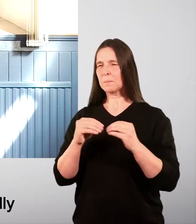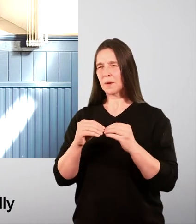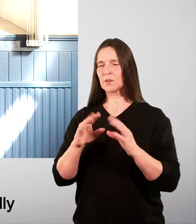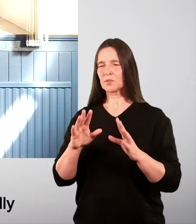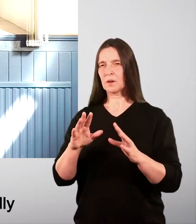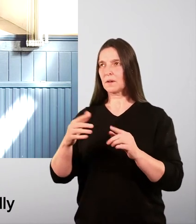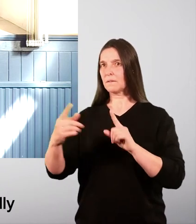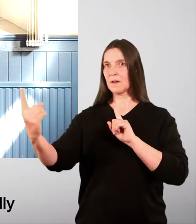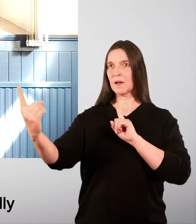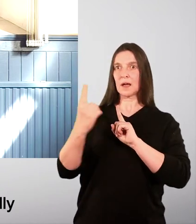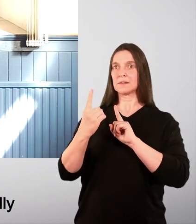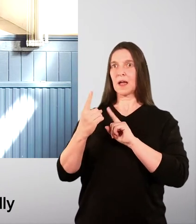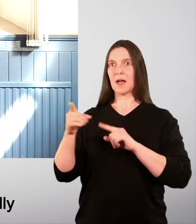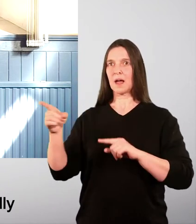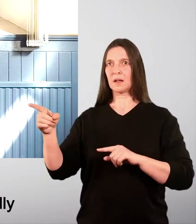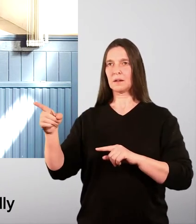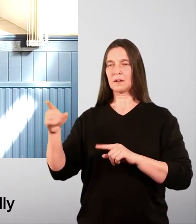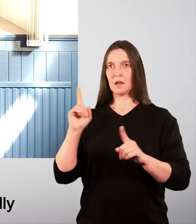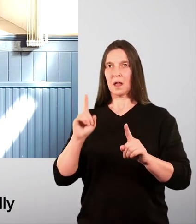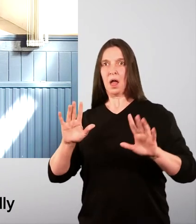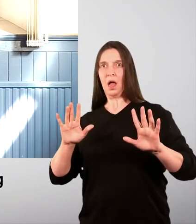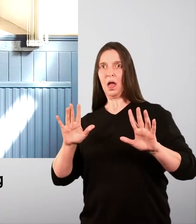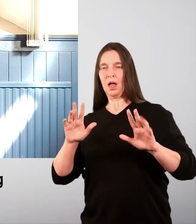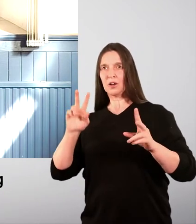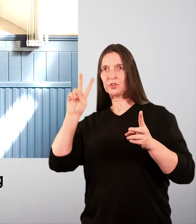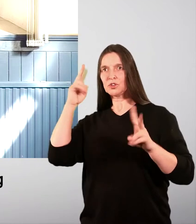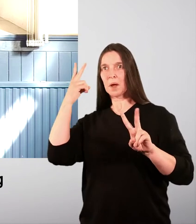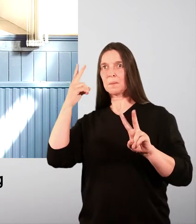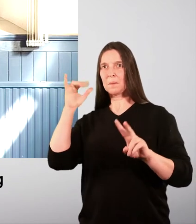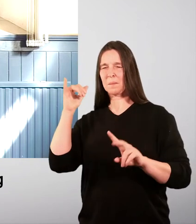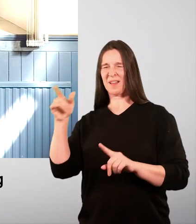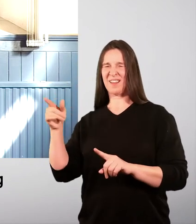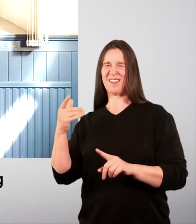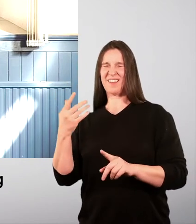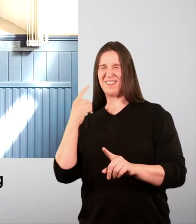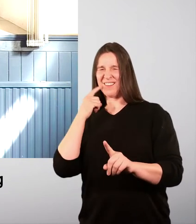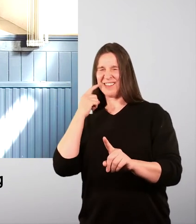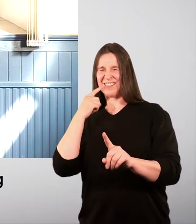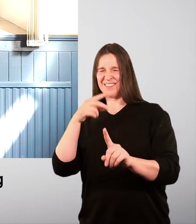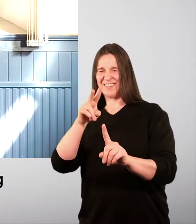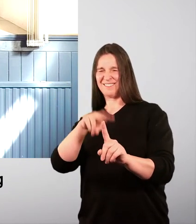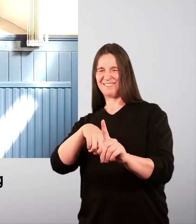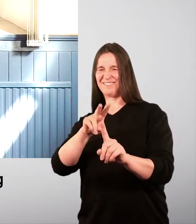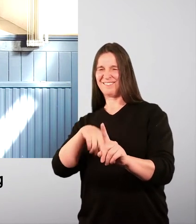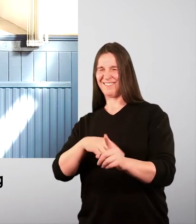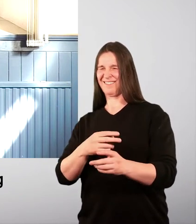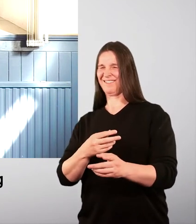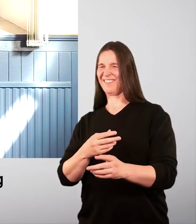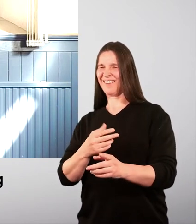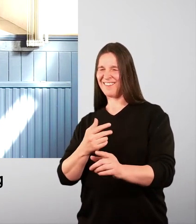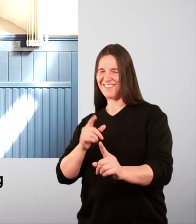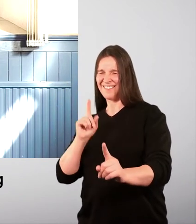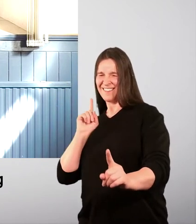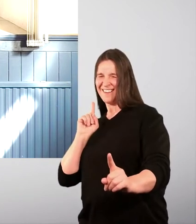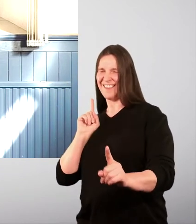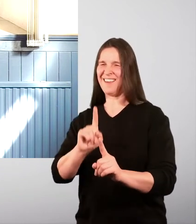think twice about who they're up against, because they're actually looking for a vulnerable person. They're looking for an easy target. So when you